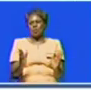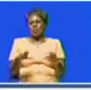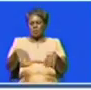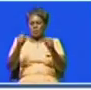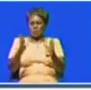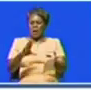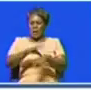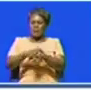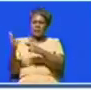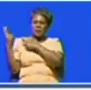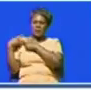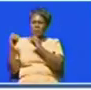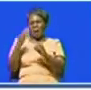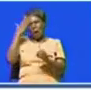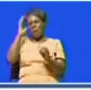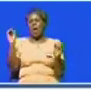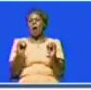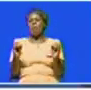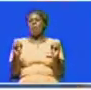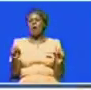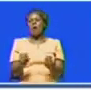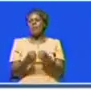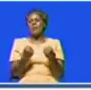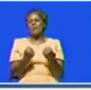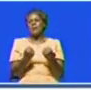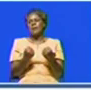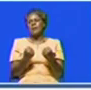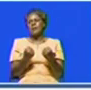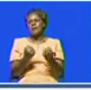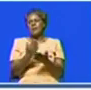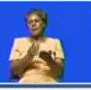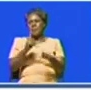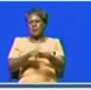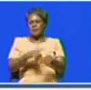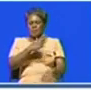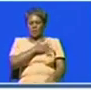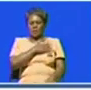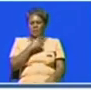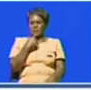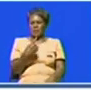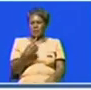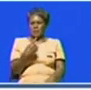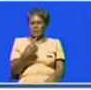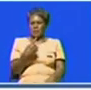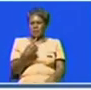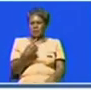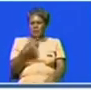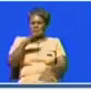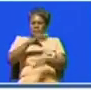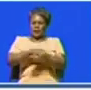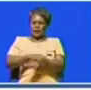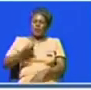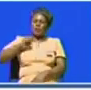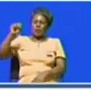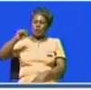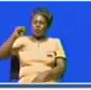take responsibility for not knowing what was happening? Isn't that what sometimes we hear from NASA in terms of taking political responsibility as being the